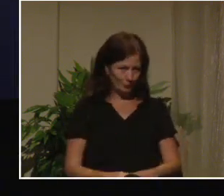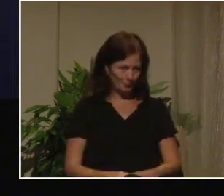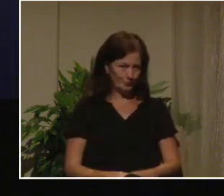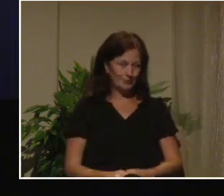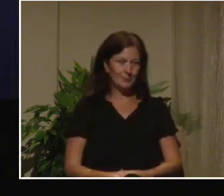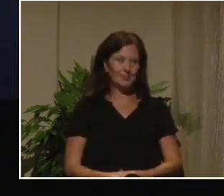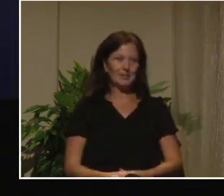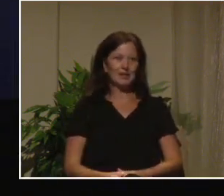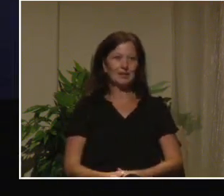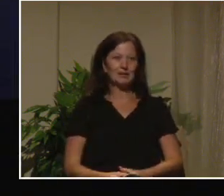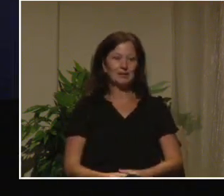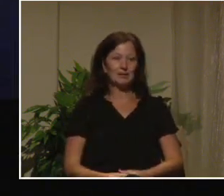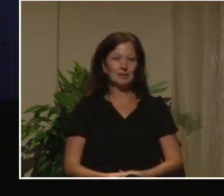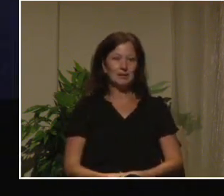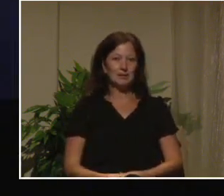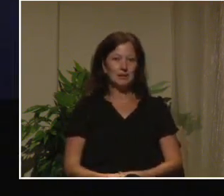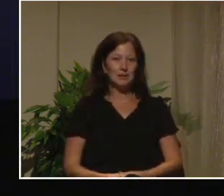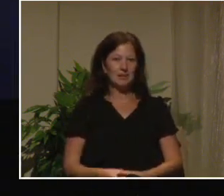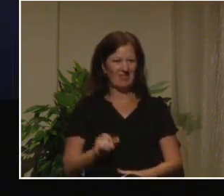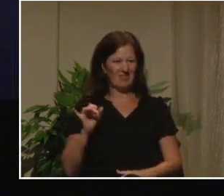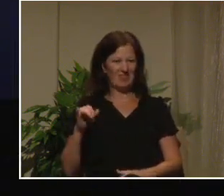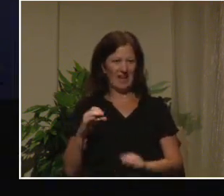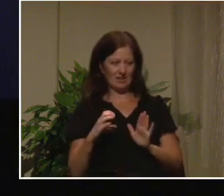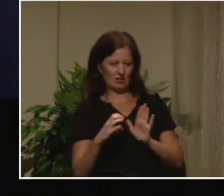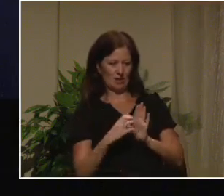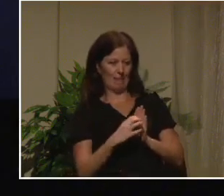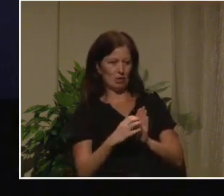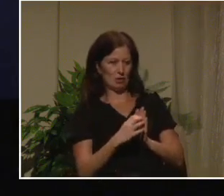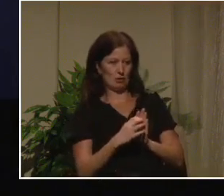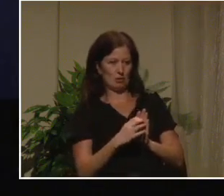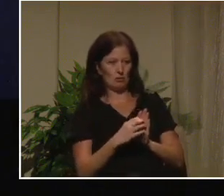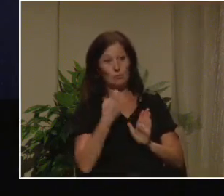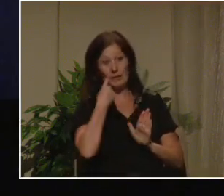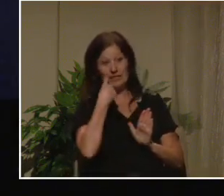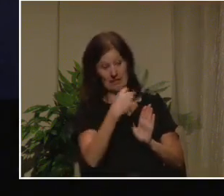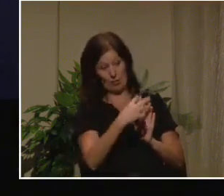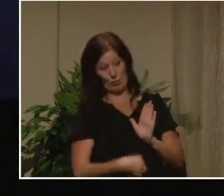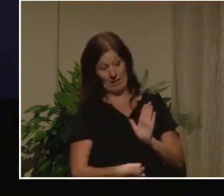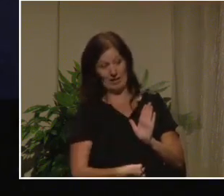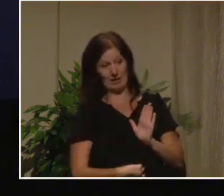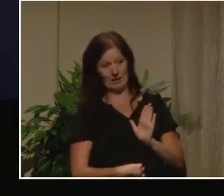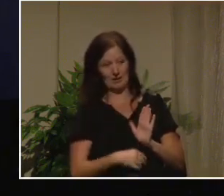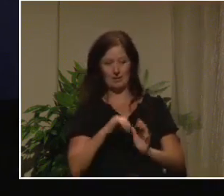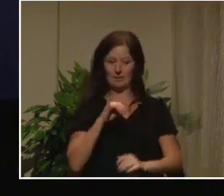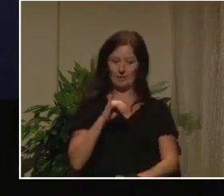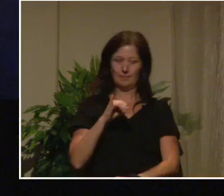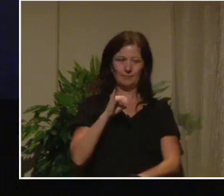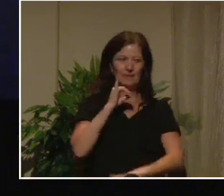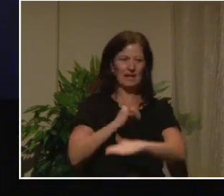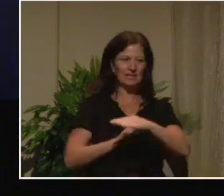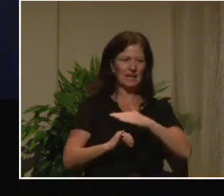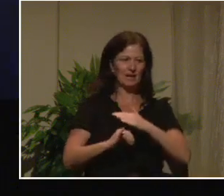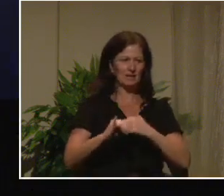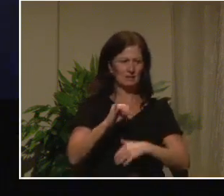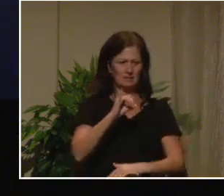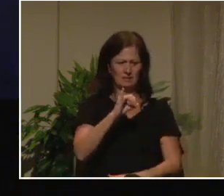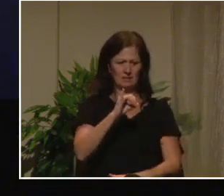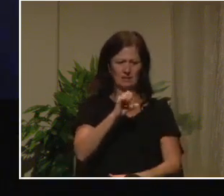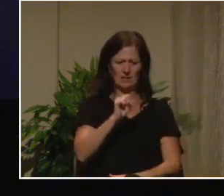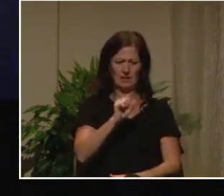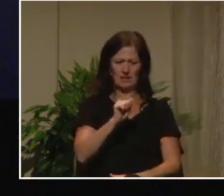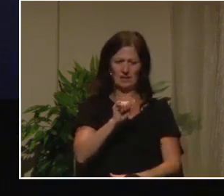Because you see, this is what this passage is all about. Isaiah undergoes a soul upheaval, and